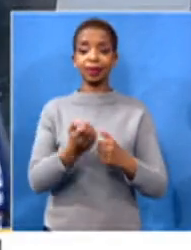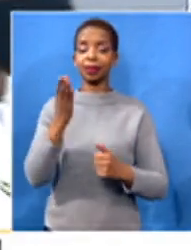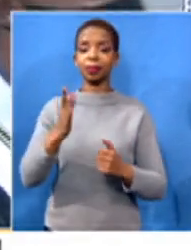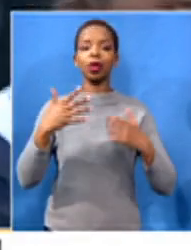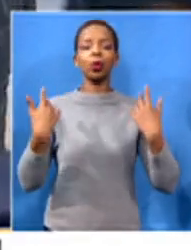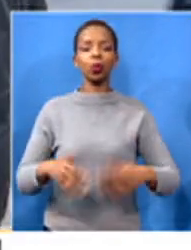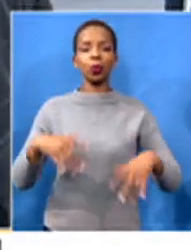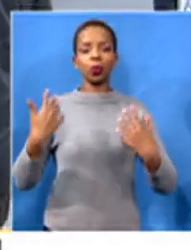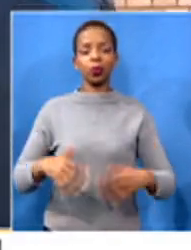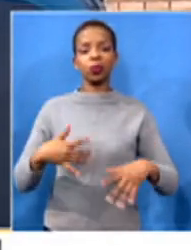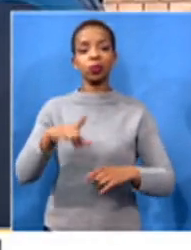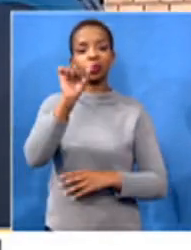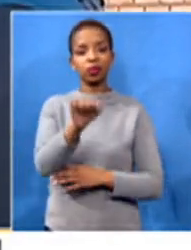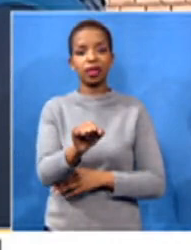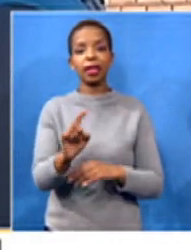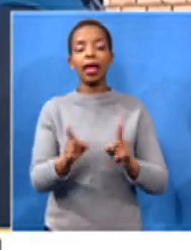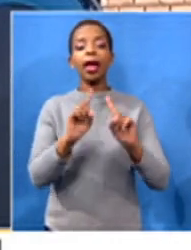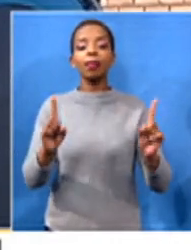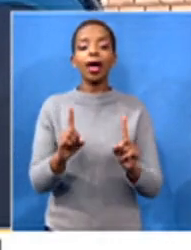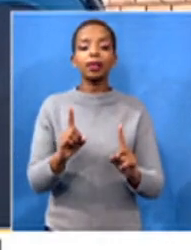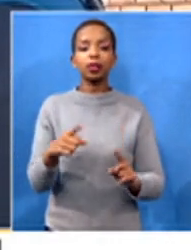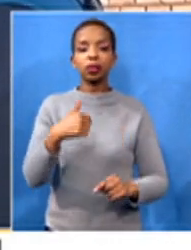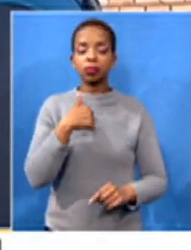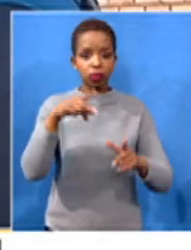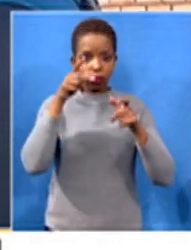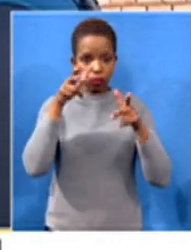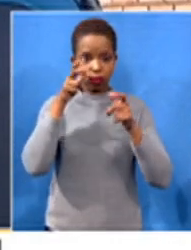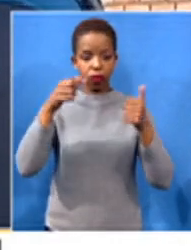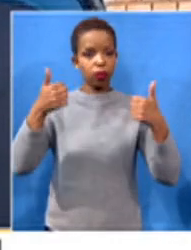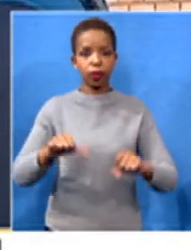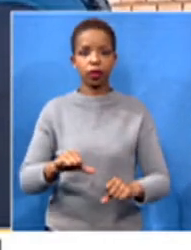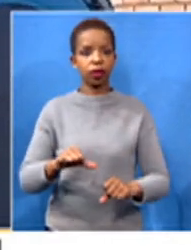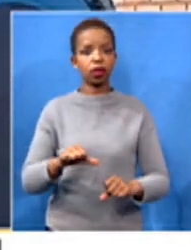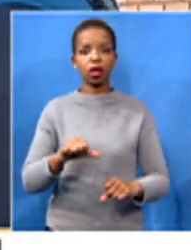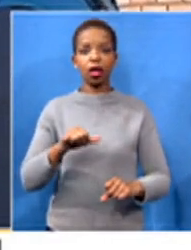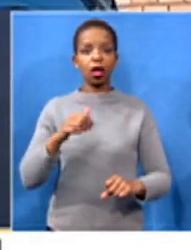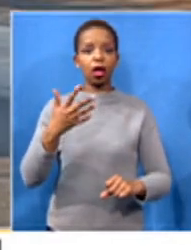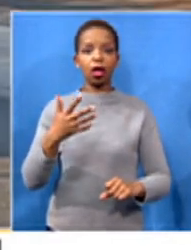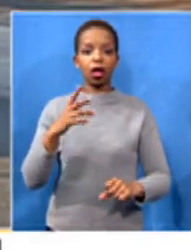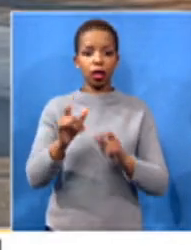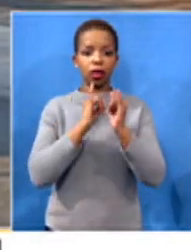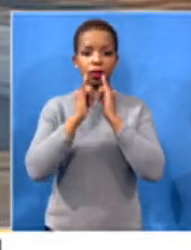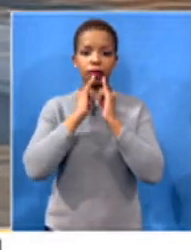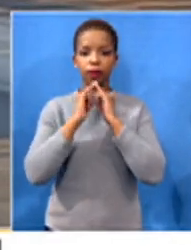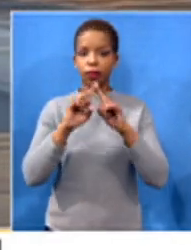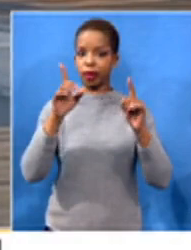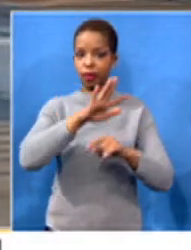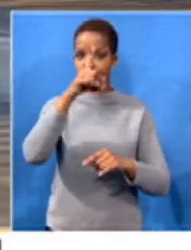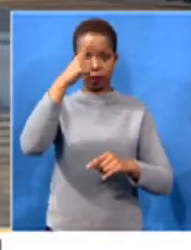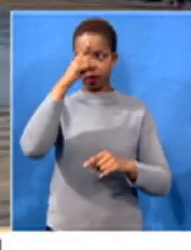But I don't, unless I didn't hear the interview, but I doubt that she said that she was defeated. I think she's trying step by